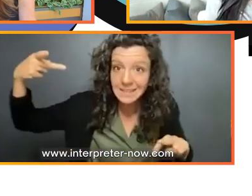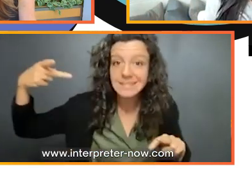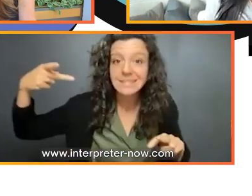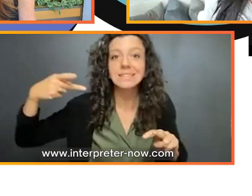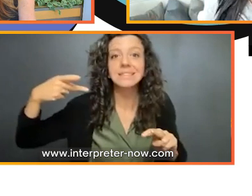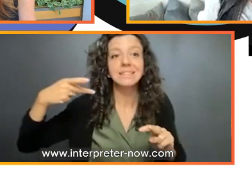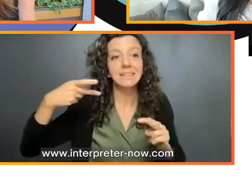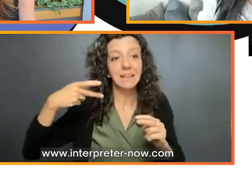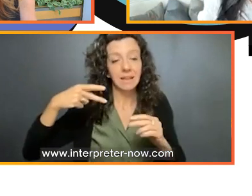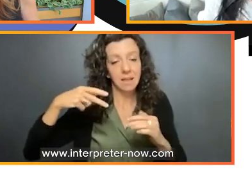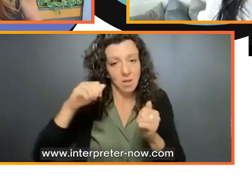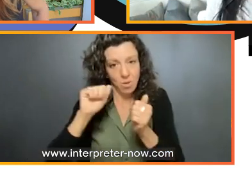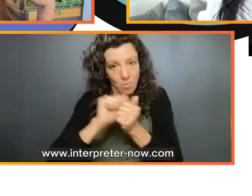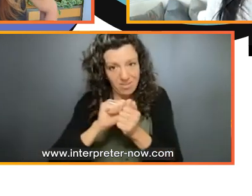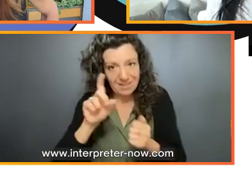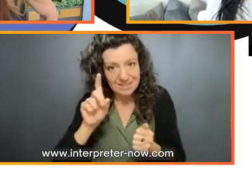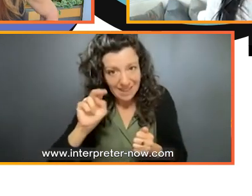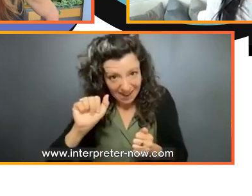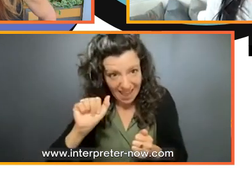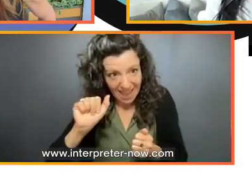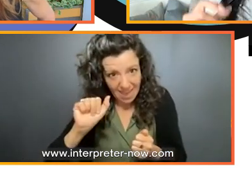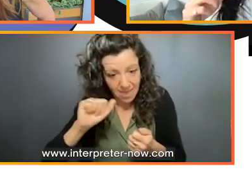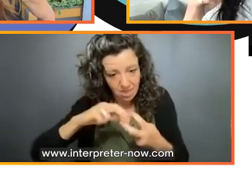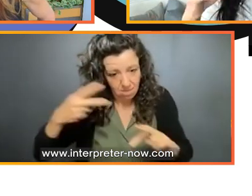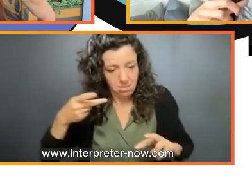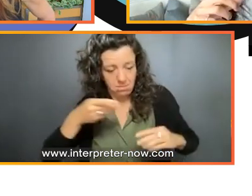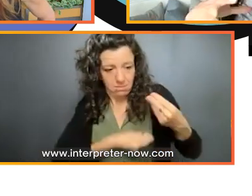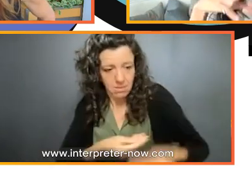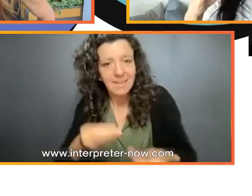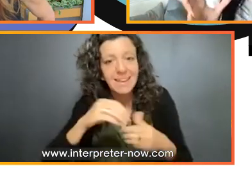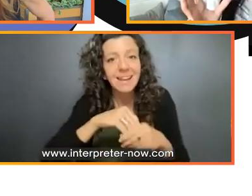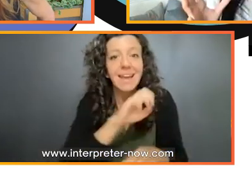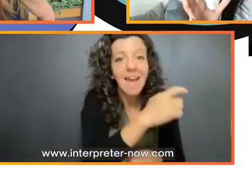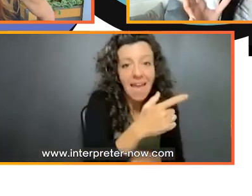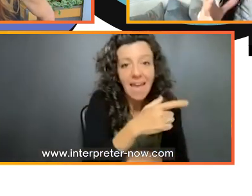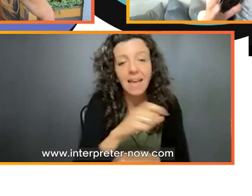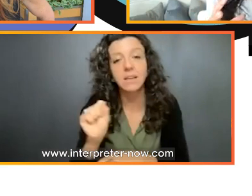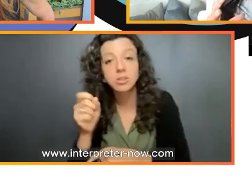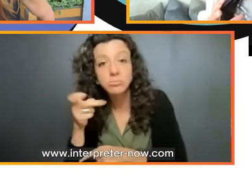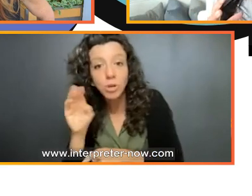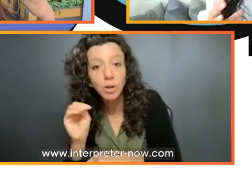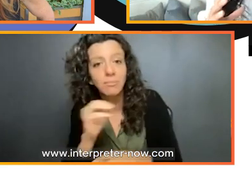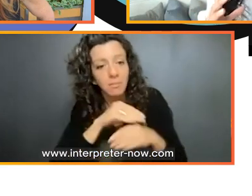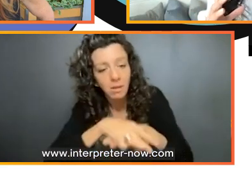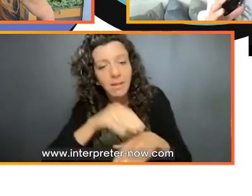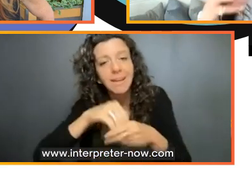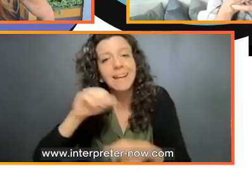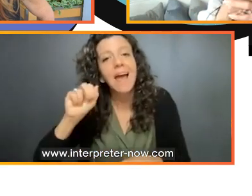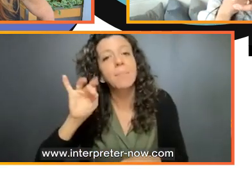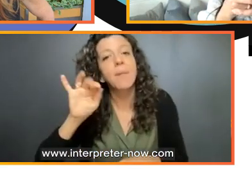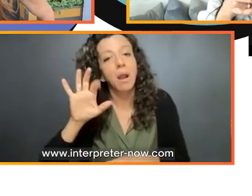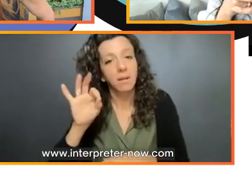generation. And then there's the intergenerational transference of trauma as well, in that we experience trauma as a community and